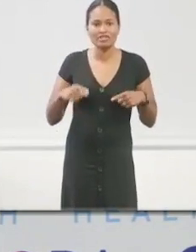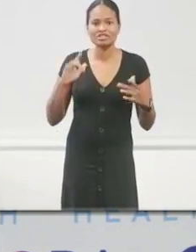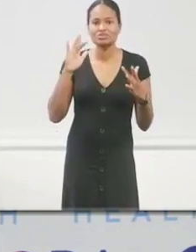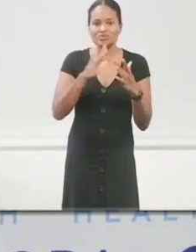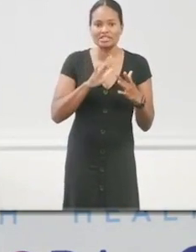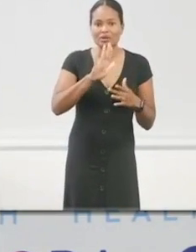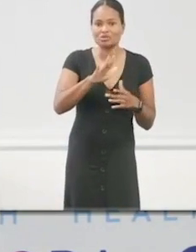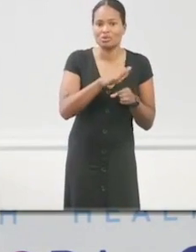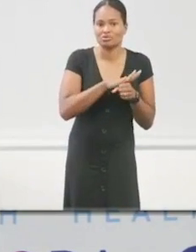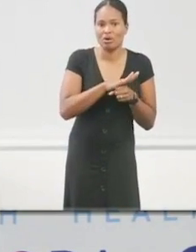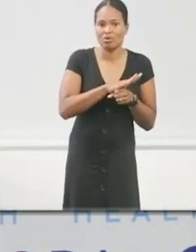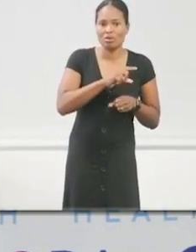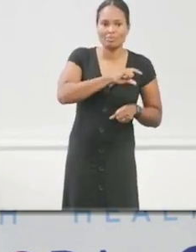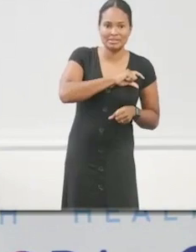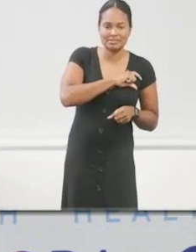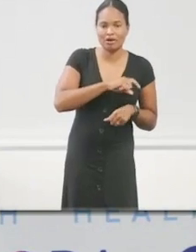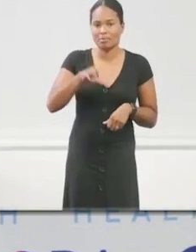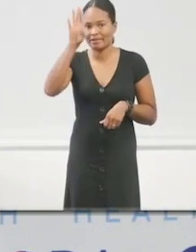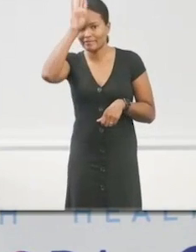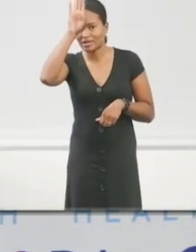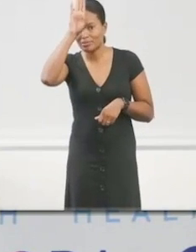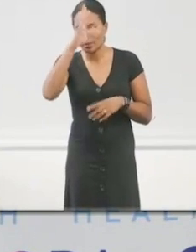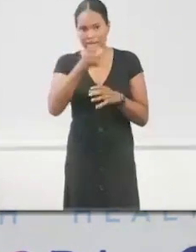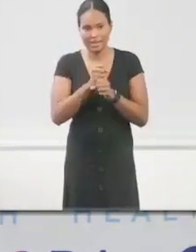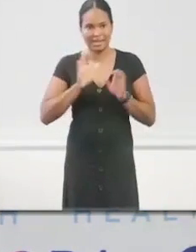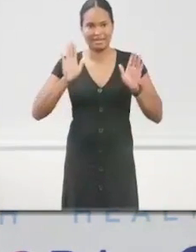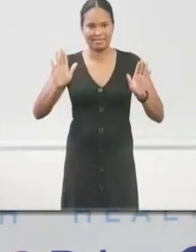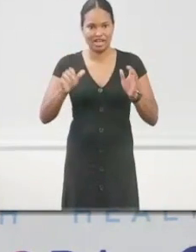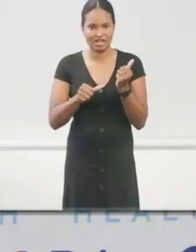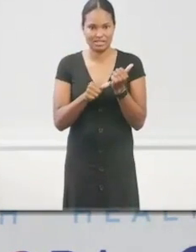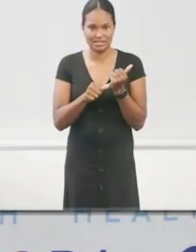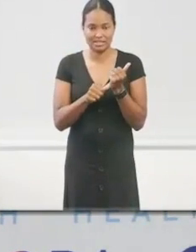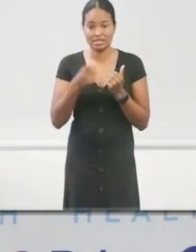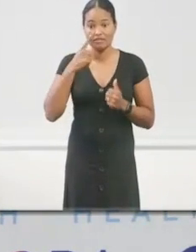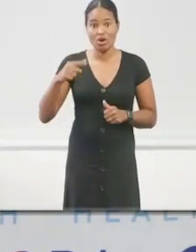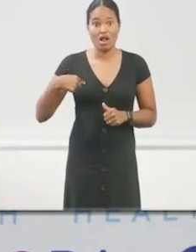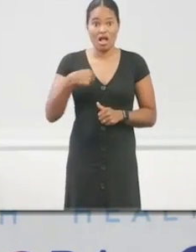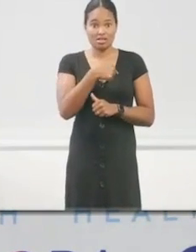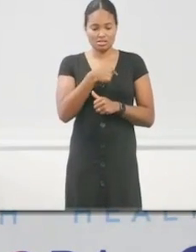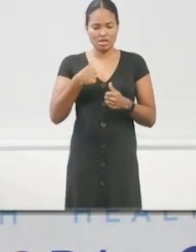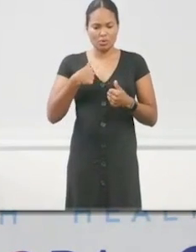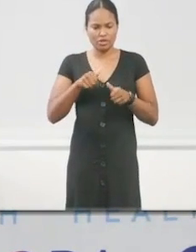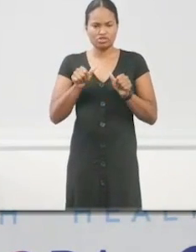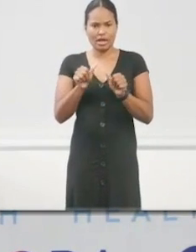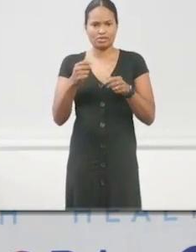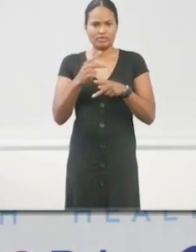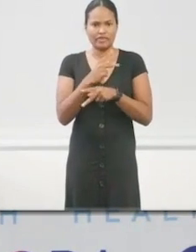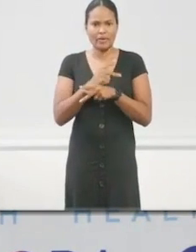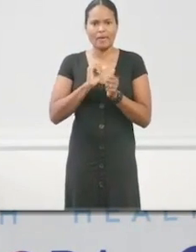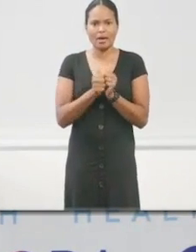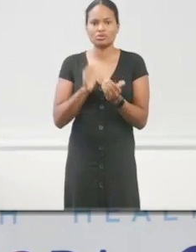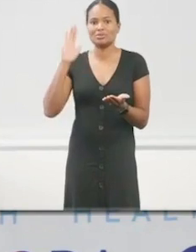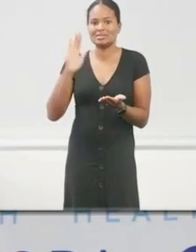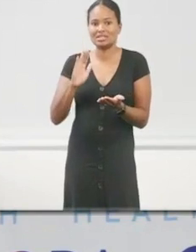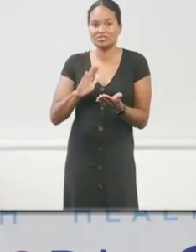and getting assistance and partnering there, because on our end, we're trying to look at ways where we can perhaps decrease calls for service